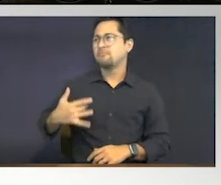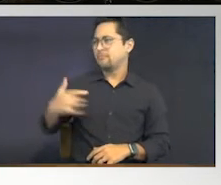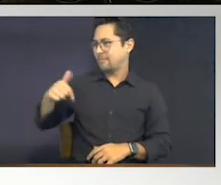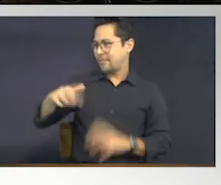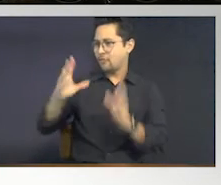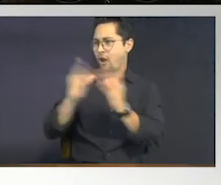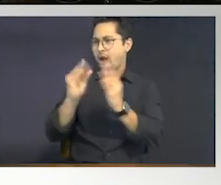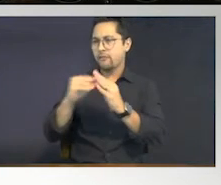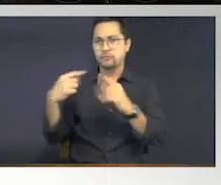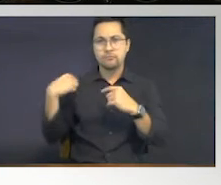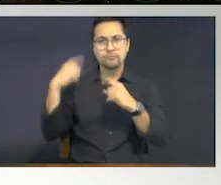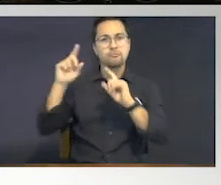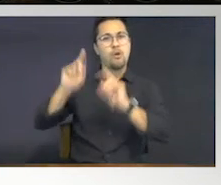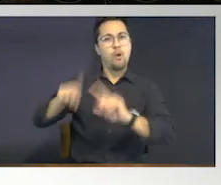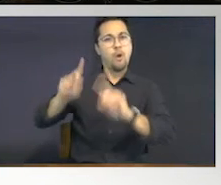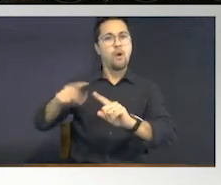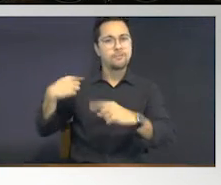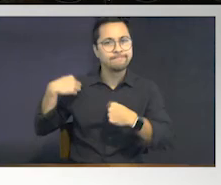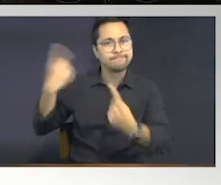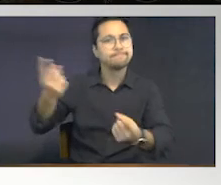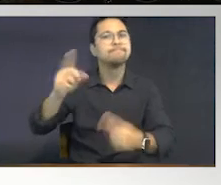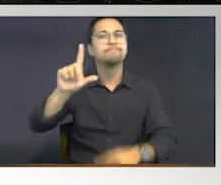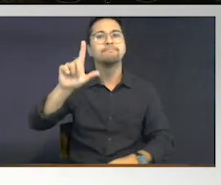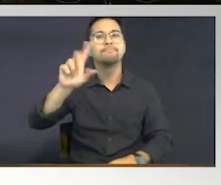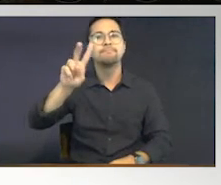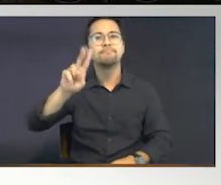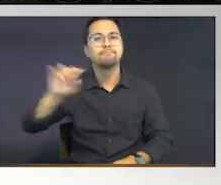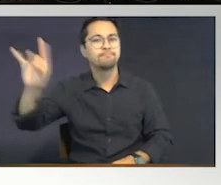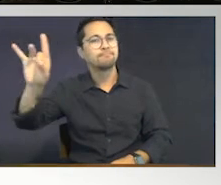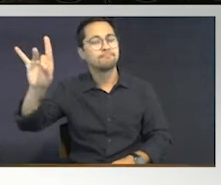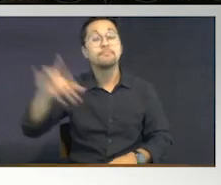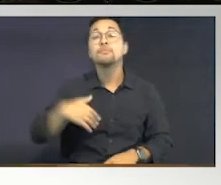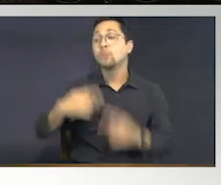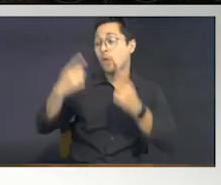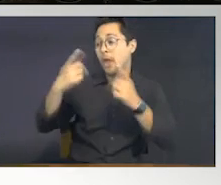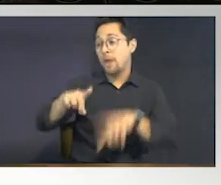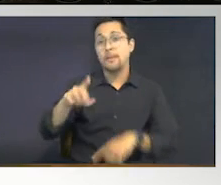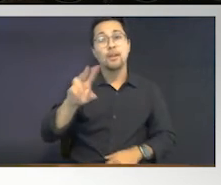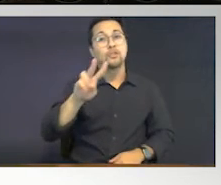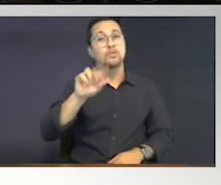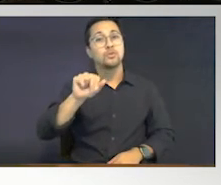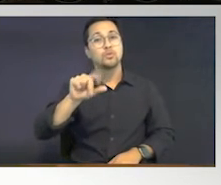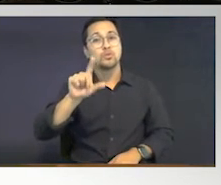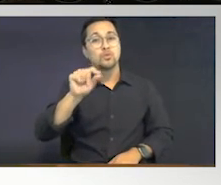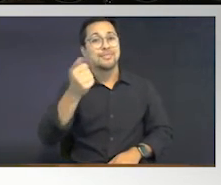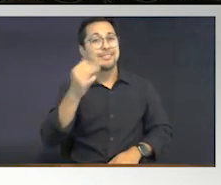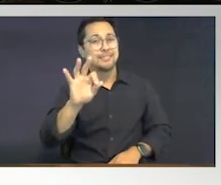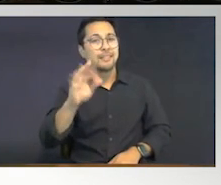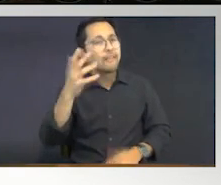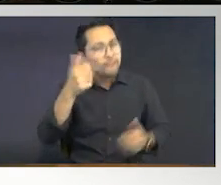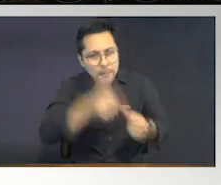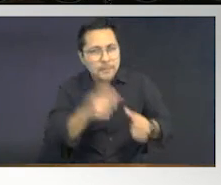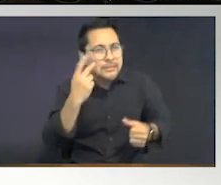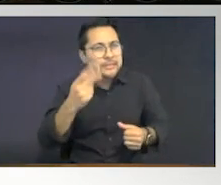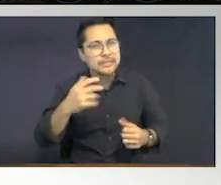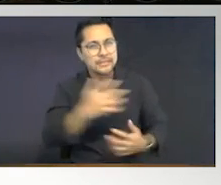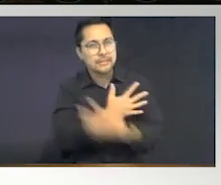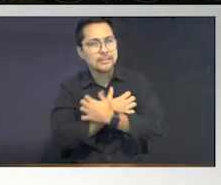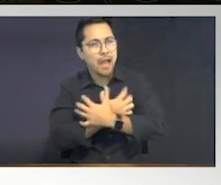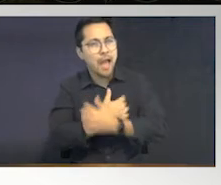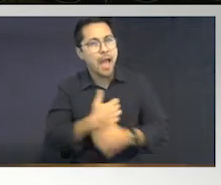since 2008, and most recently in 2019, if you remember seeing the teddy bear, if you were here that